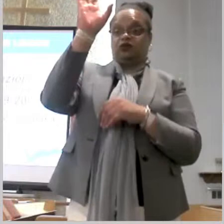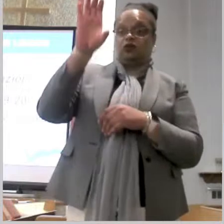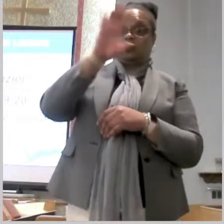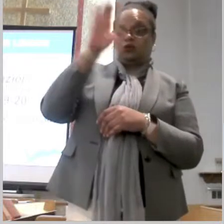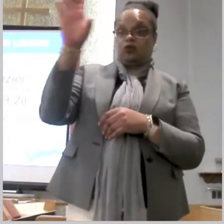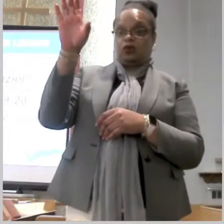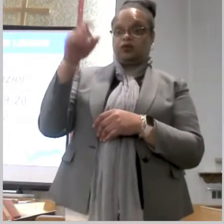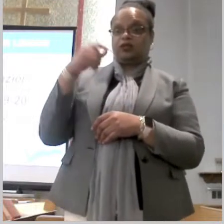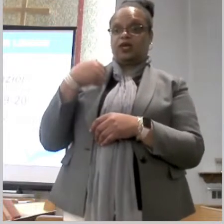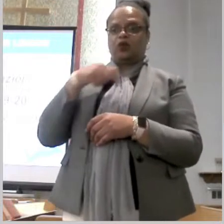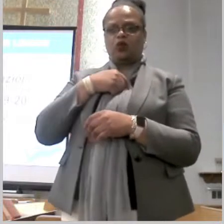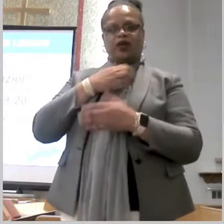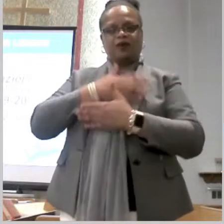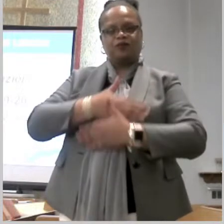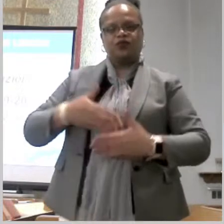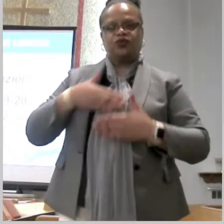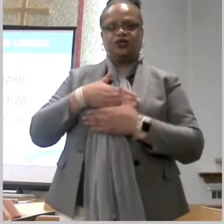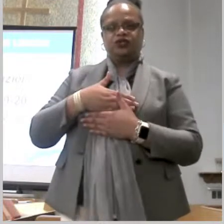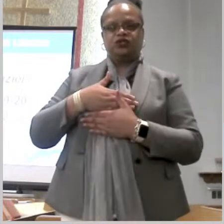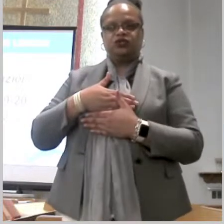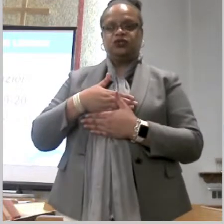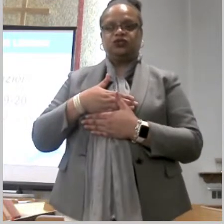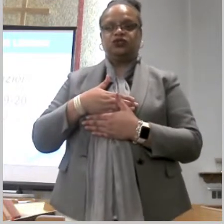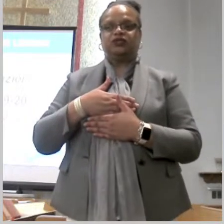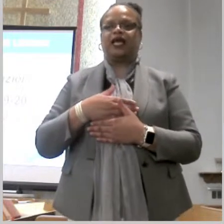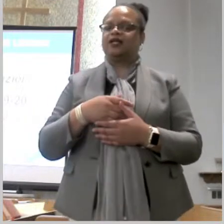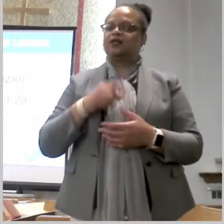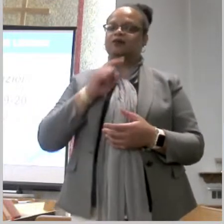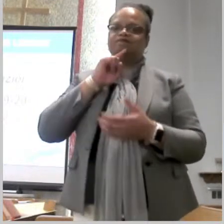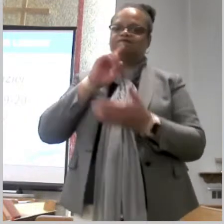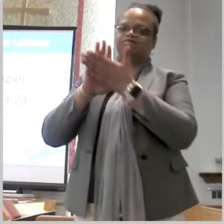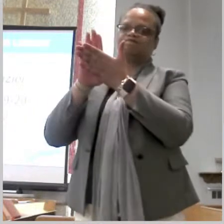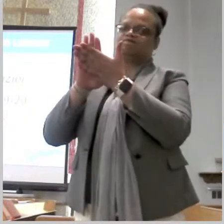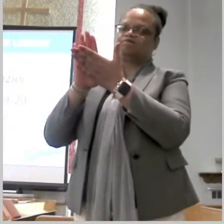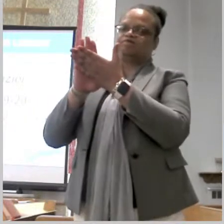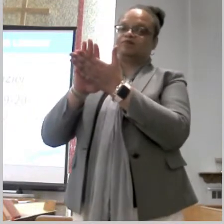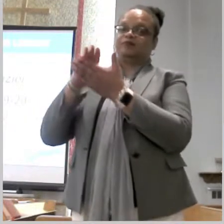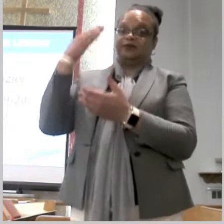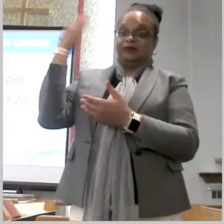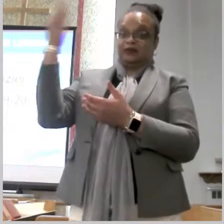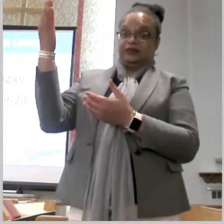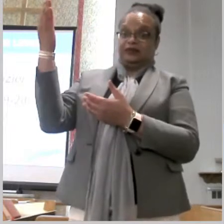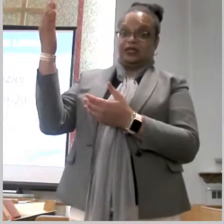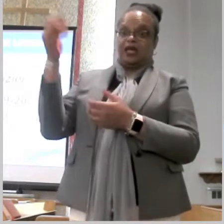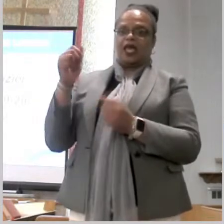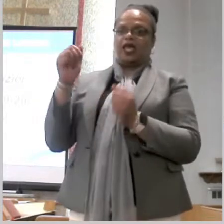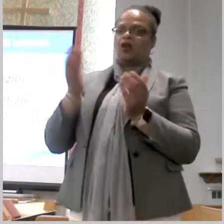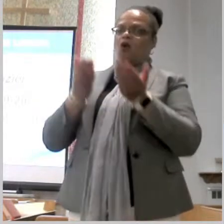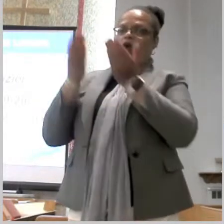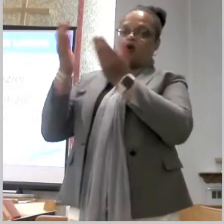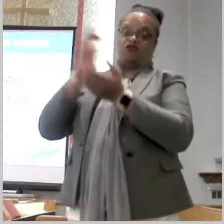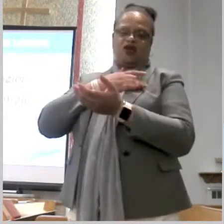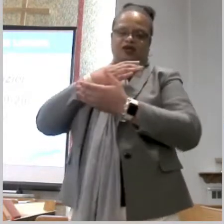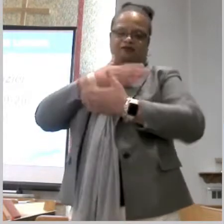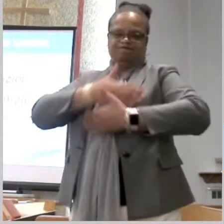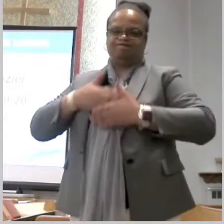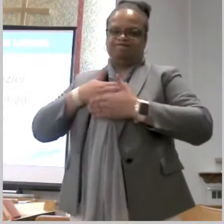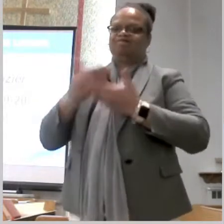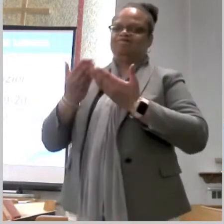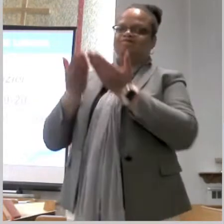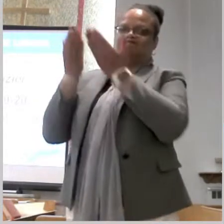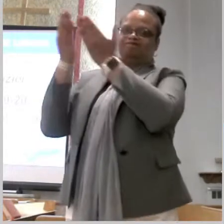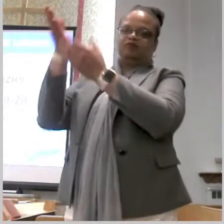we appreciate the skill and craftsmanship of artists, let us give credit where credit is due and to offer our gratitude to